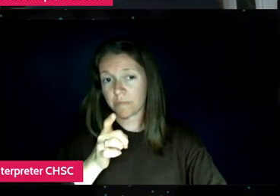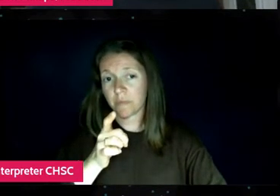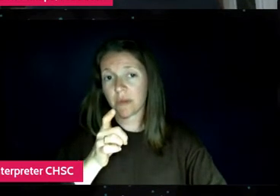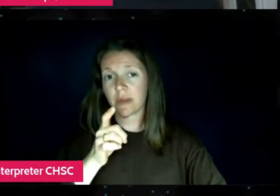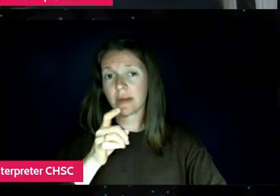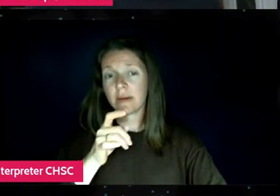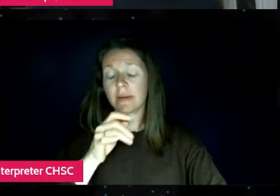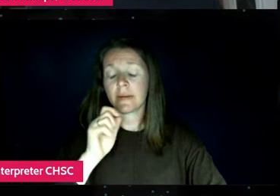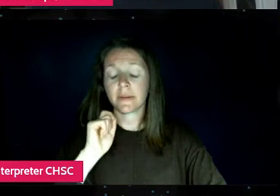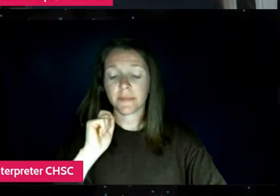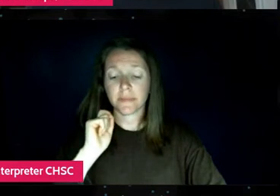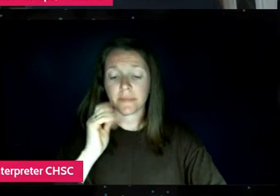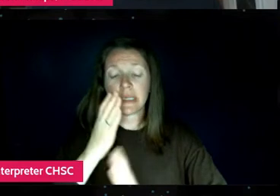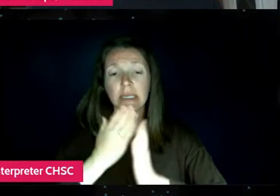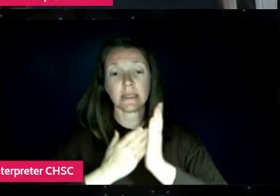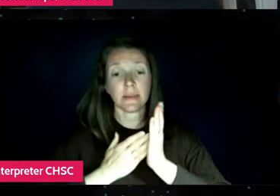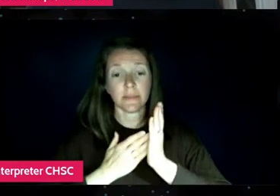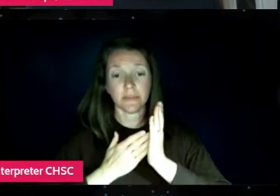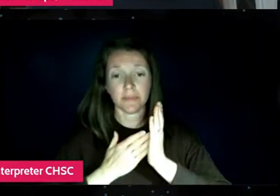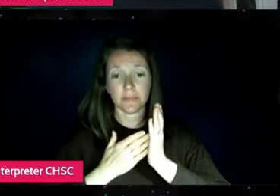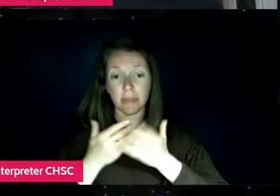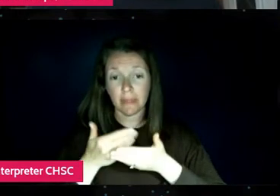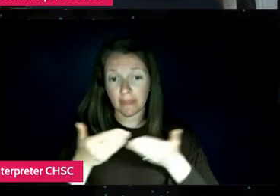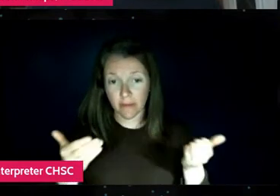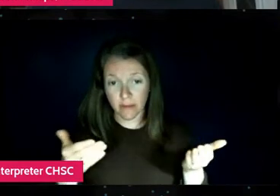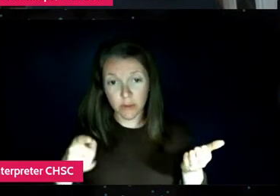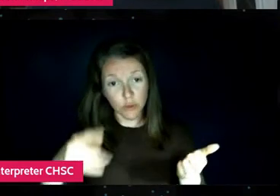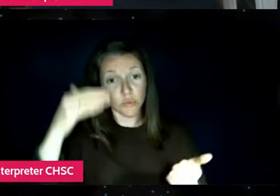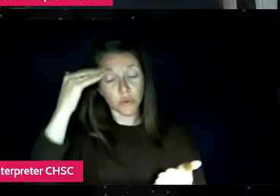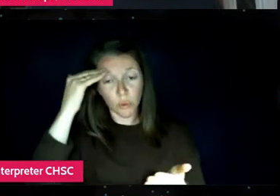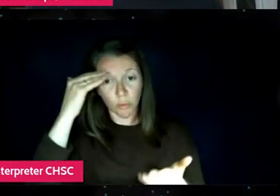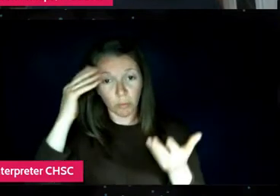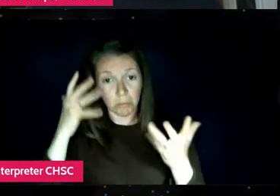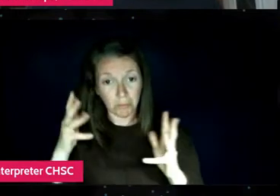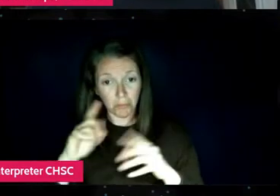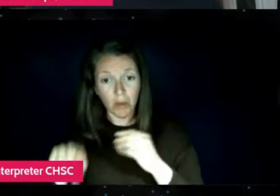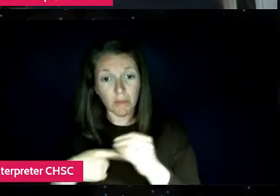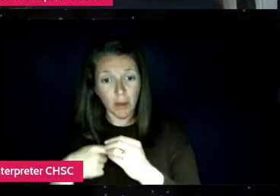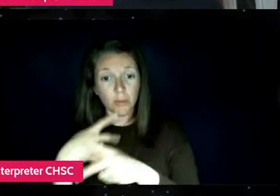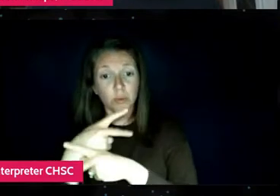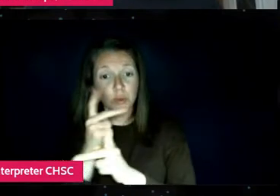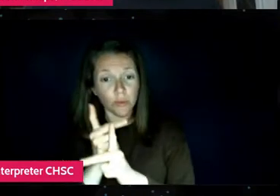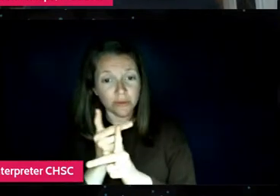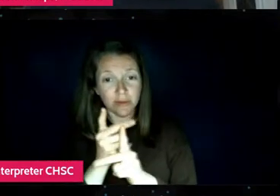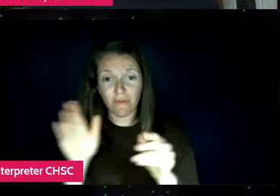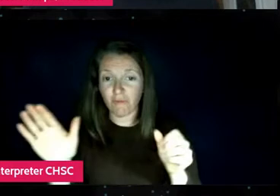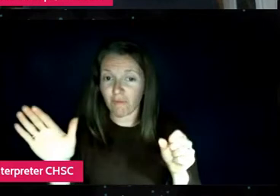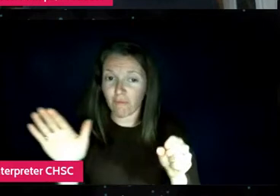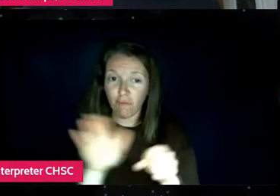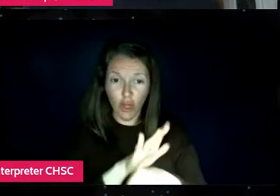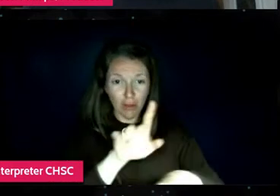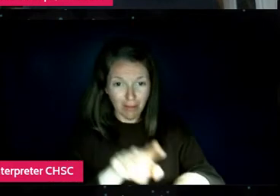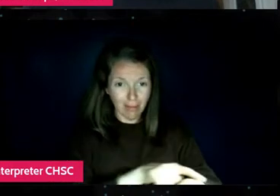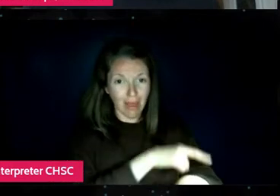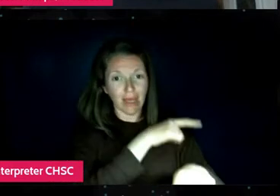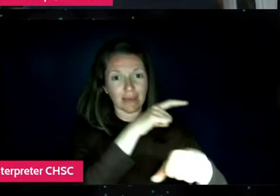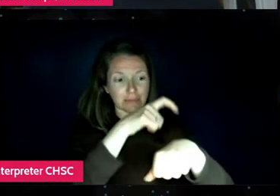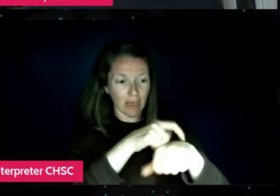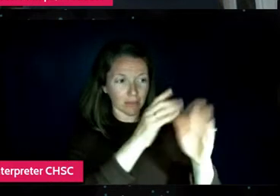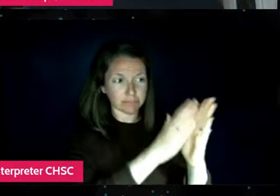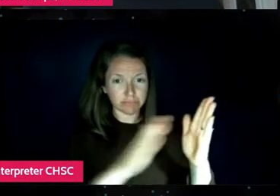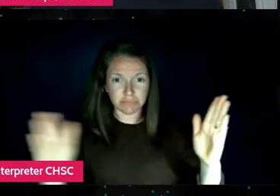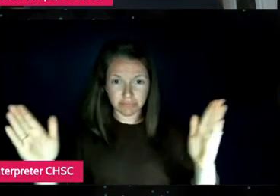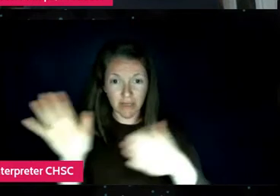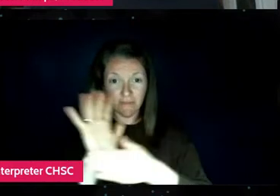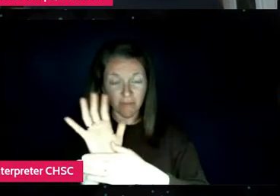there were things that you knew about producing a full-length feature film before you did this one, or if you